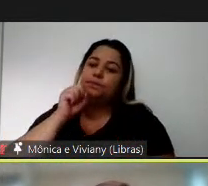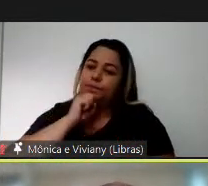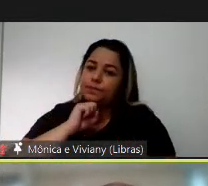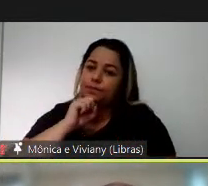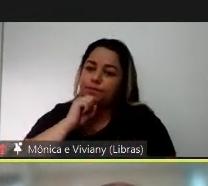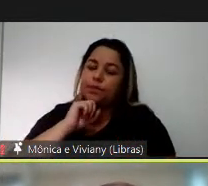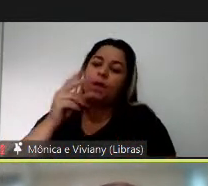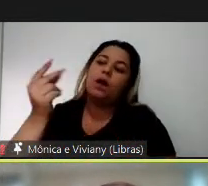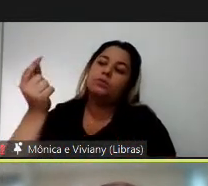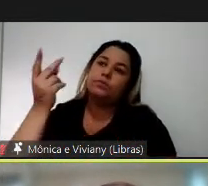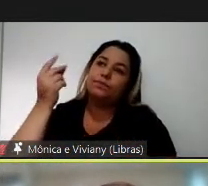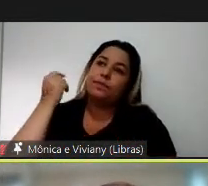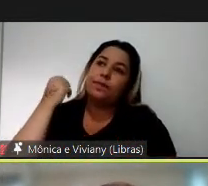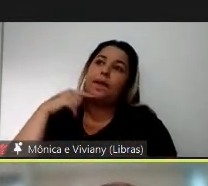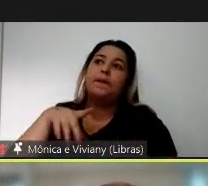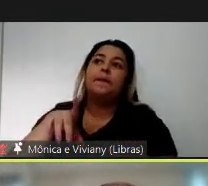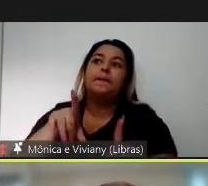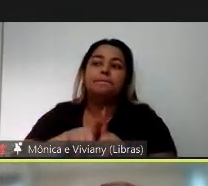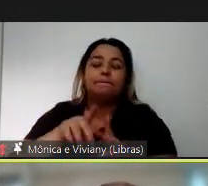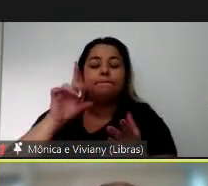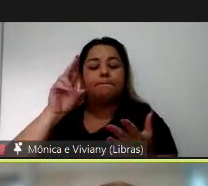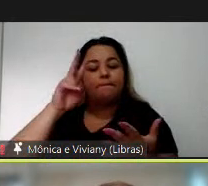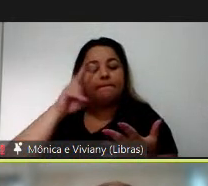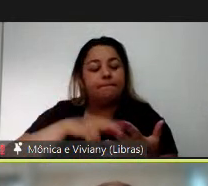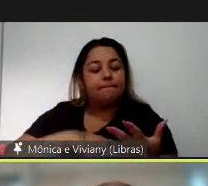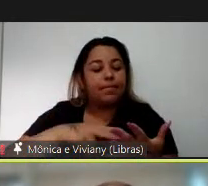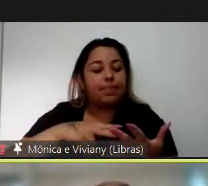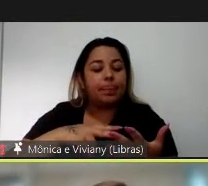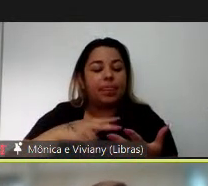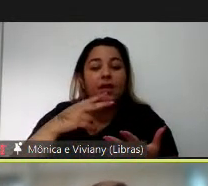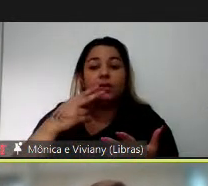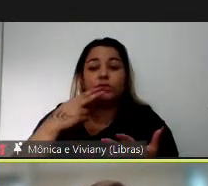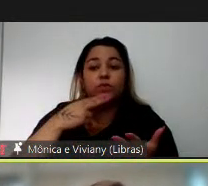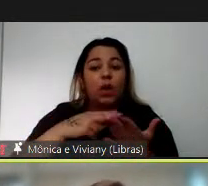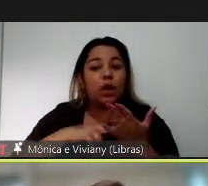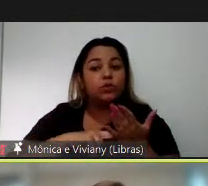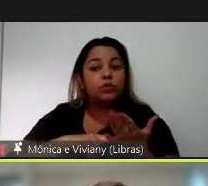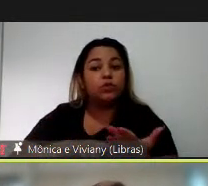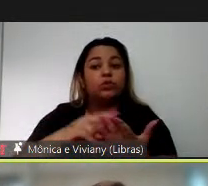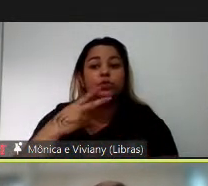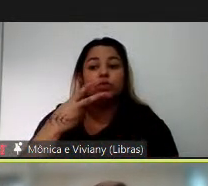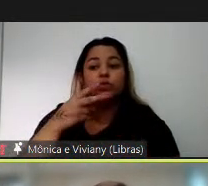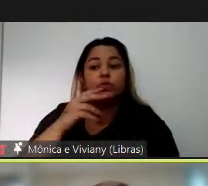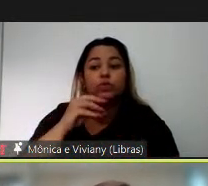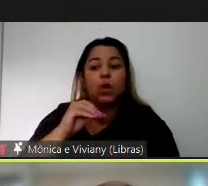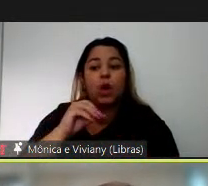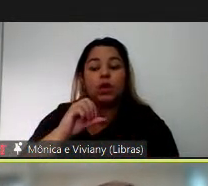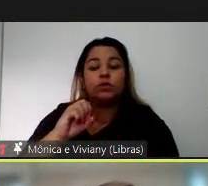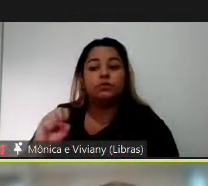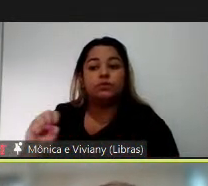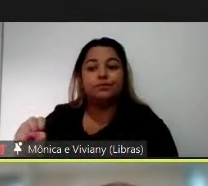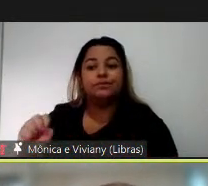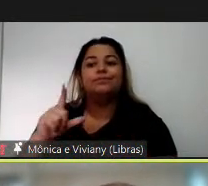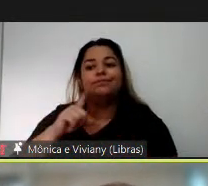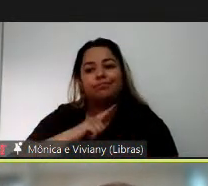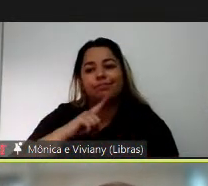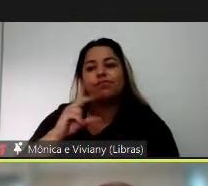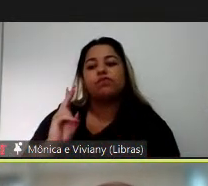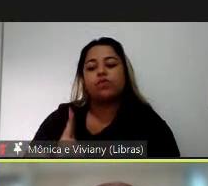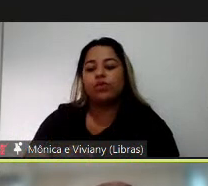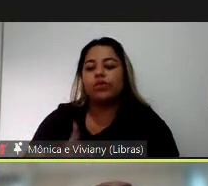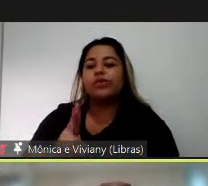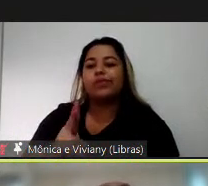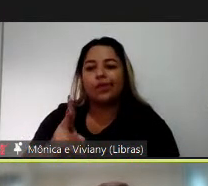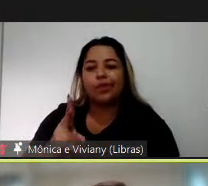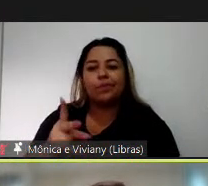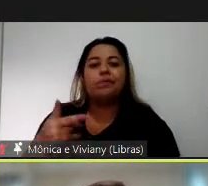all demands. Juliana read the 2008 letter, and we remember that how many of these demands